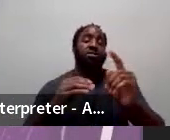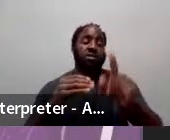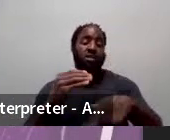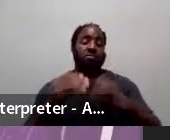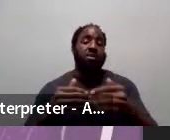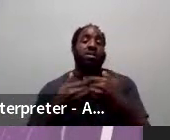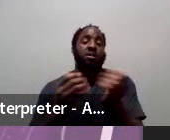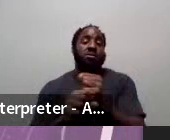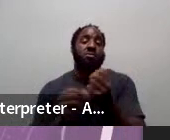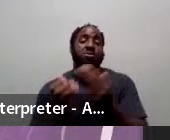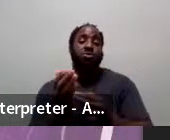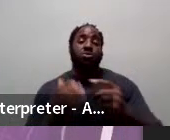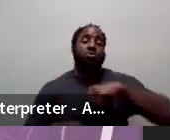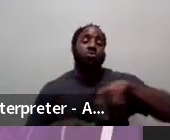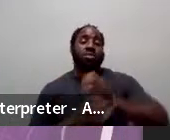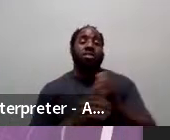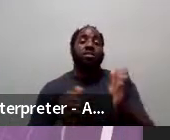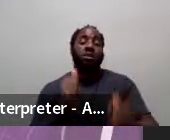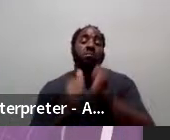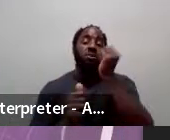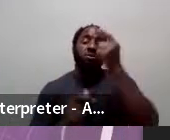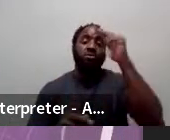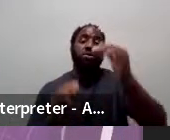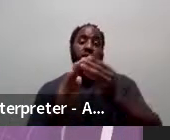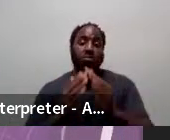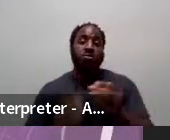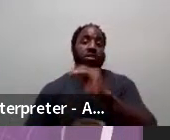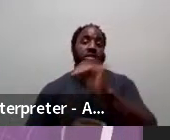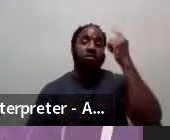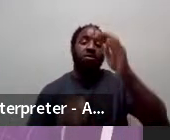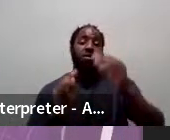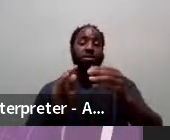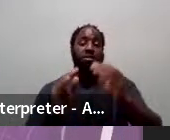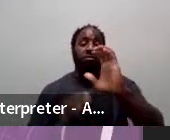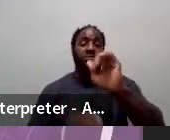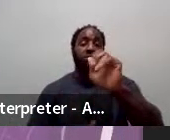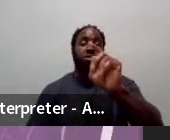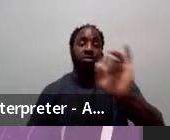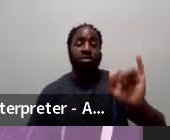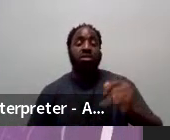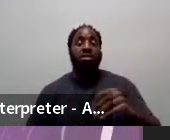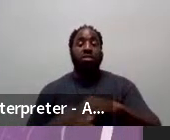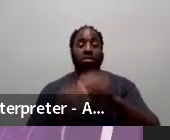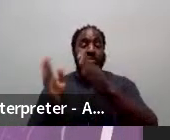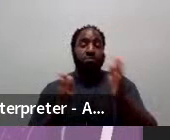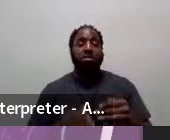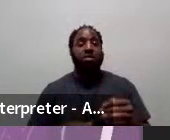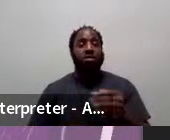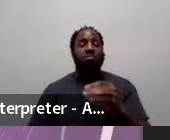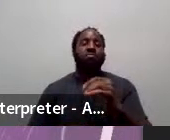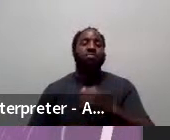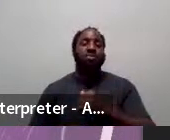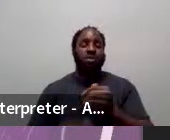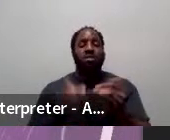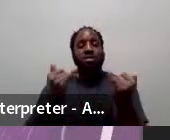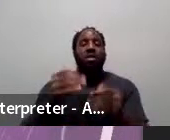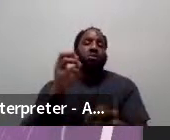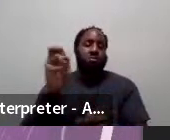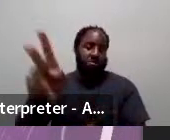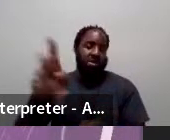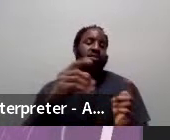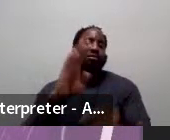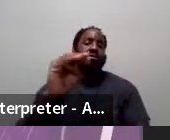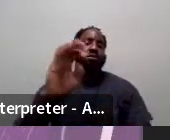very most for the community and for the city out of this plan. So with that, I appreciate it. Michael, back to you. Great. Thank you,